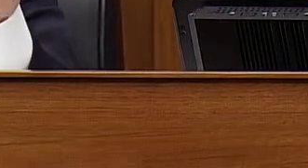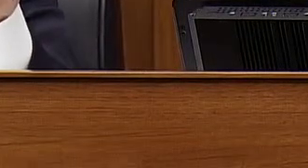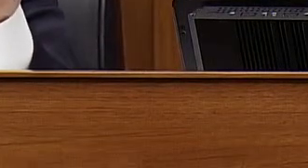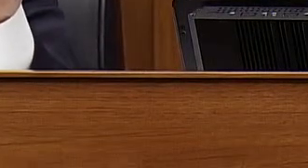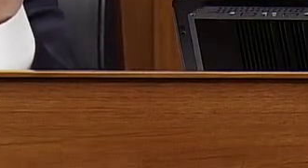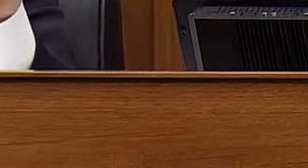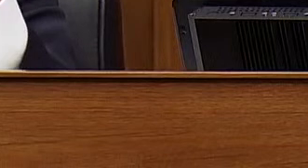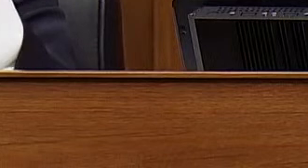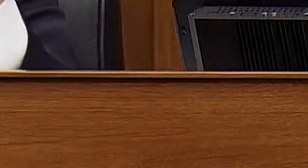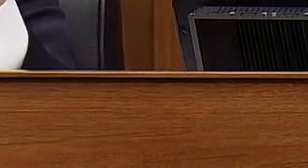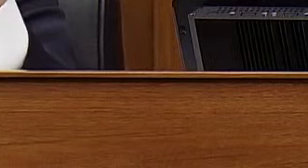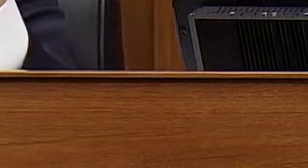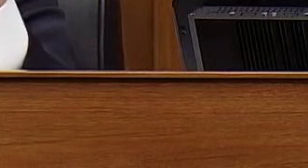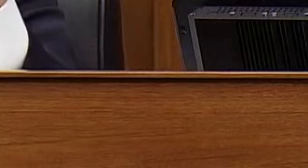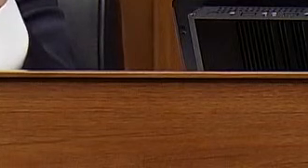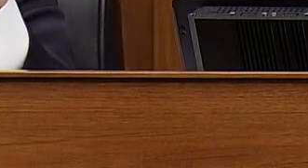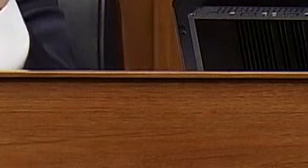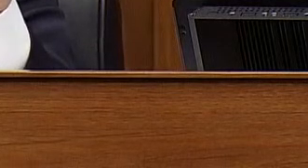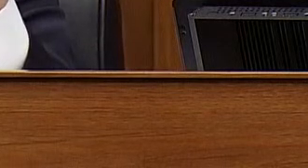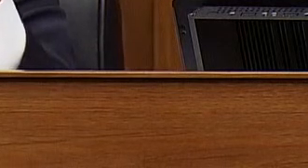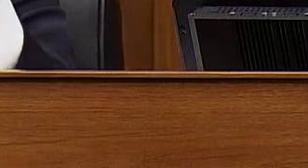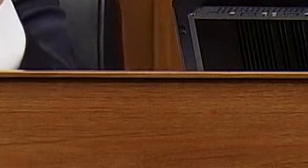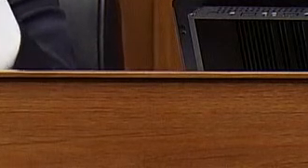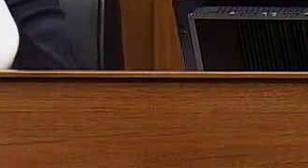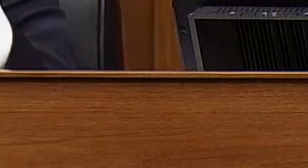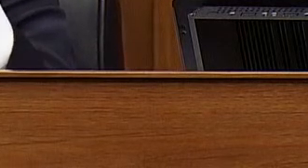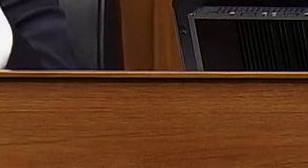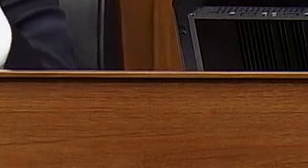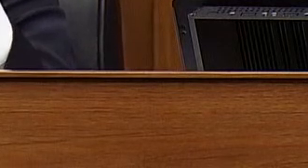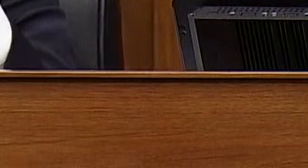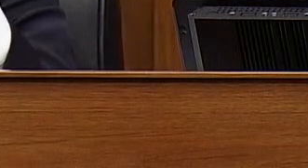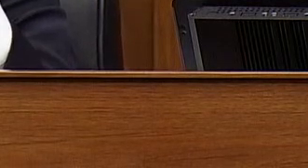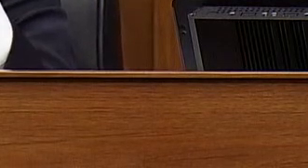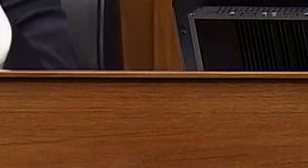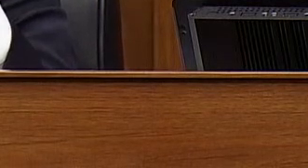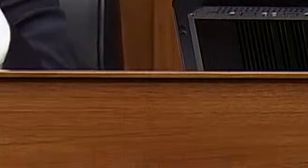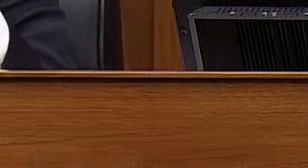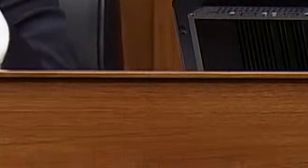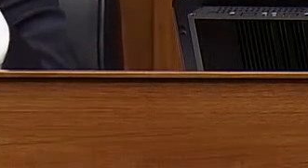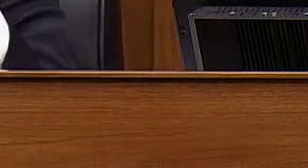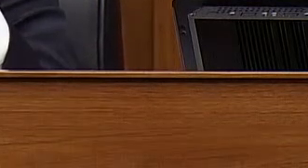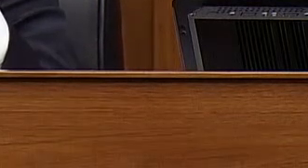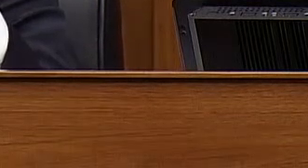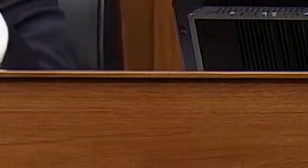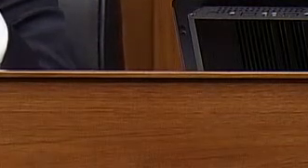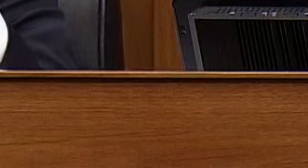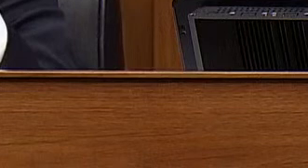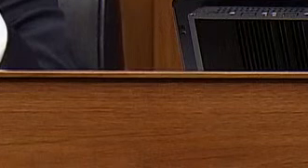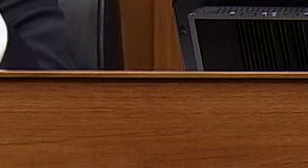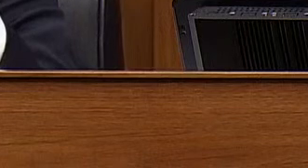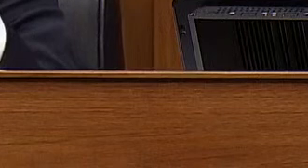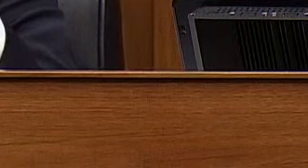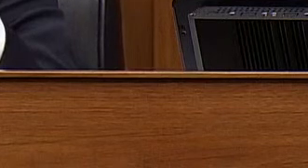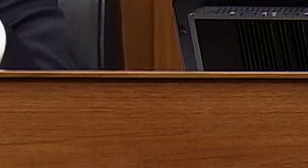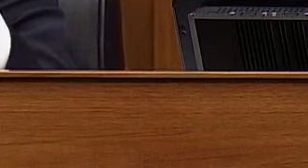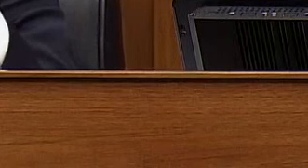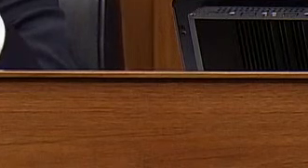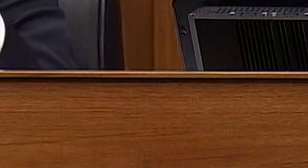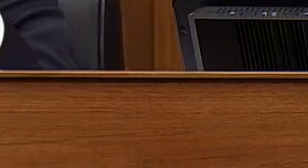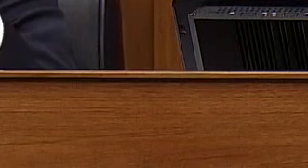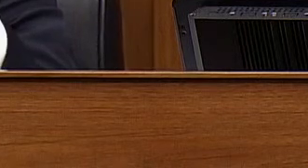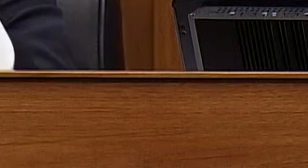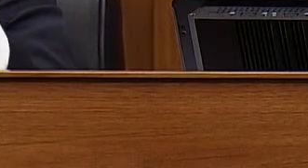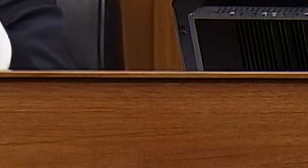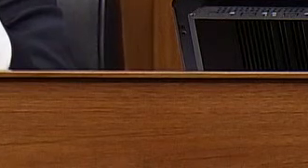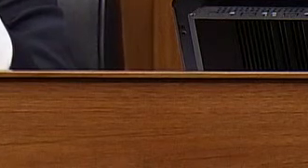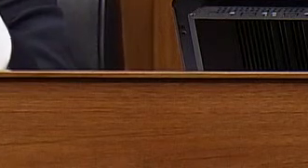arguments, they are wrong. Alexander Hamilton, in fact, proposed granting representation in the House to the district, and it